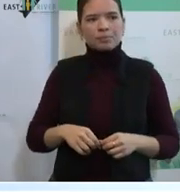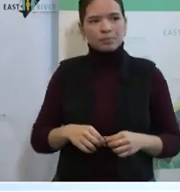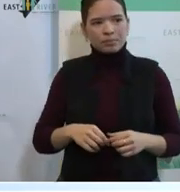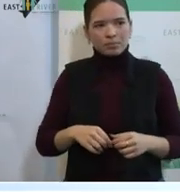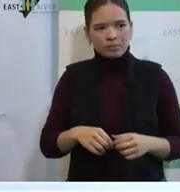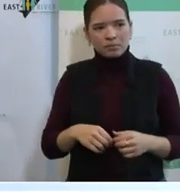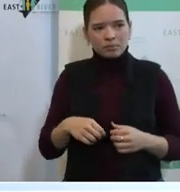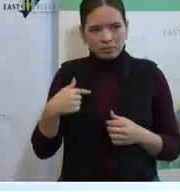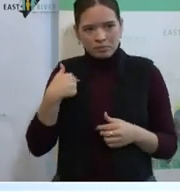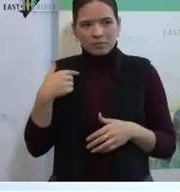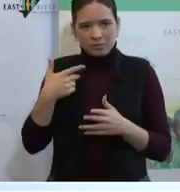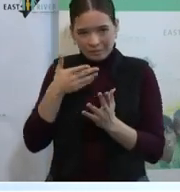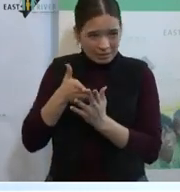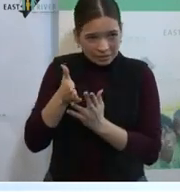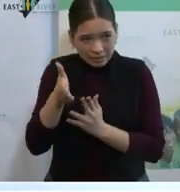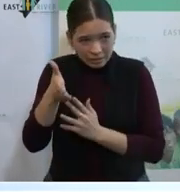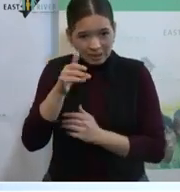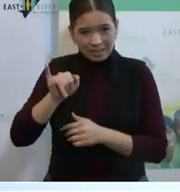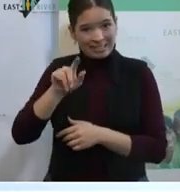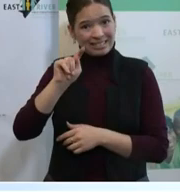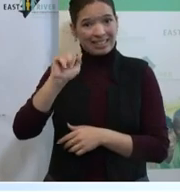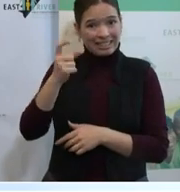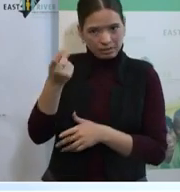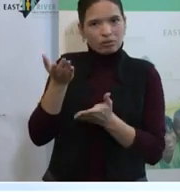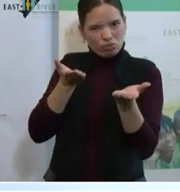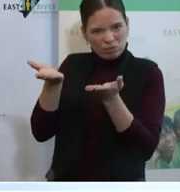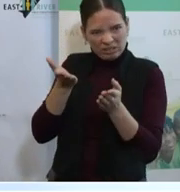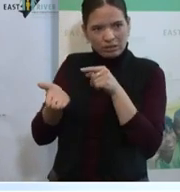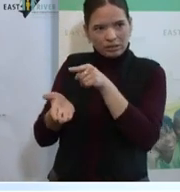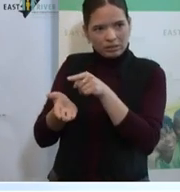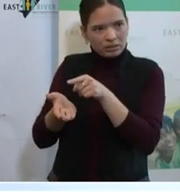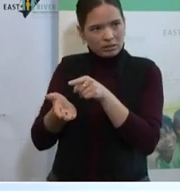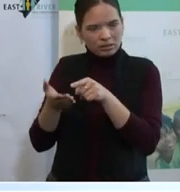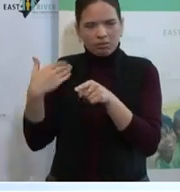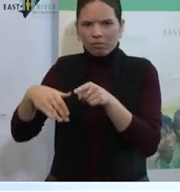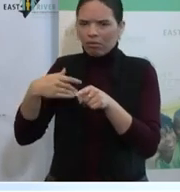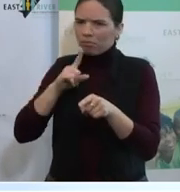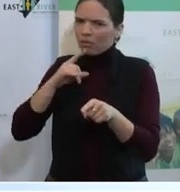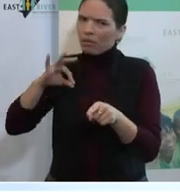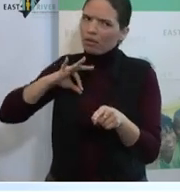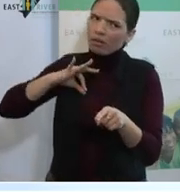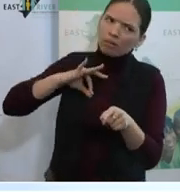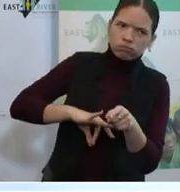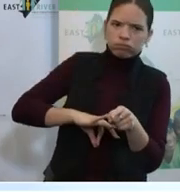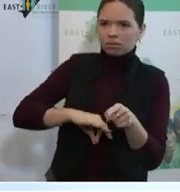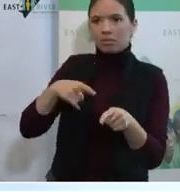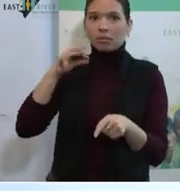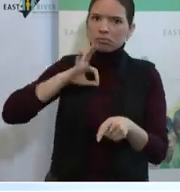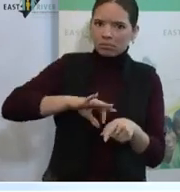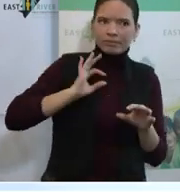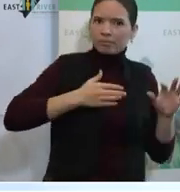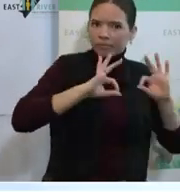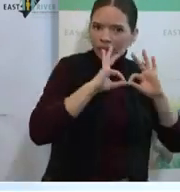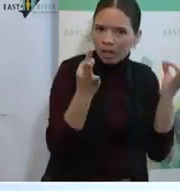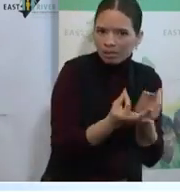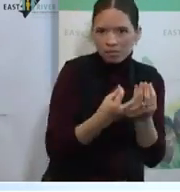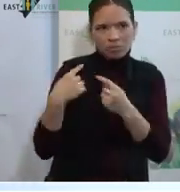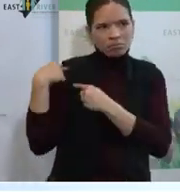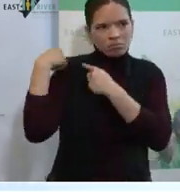services has helped me and my family in a great deal because I'm able to save money in that way.